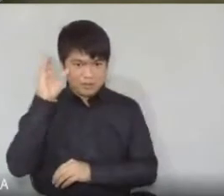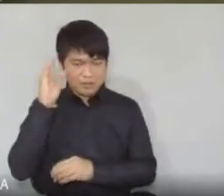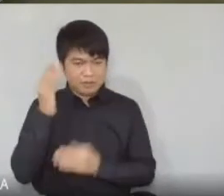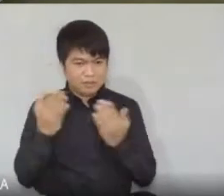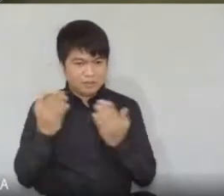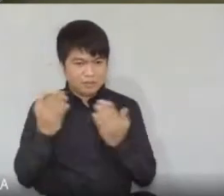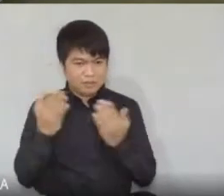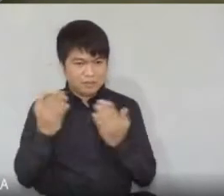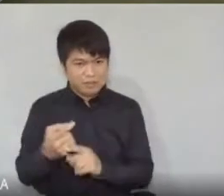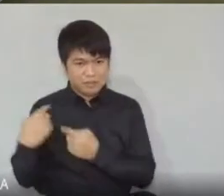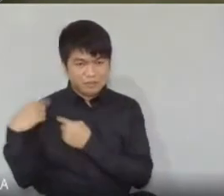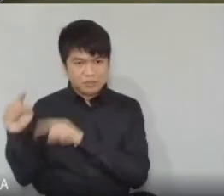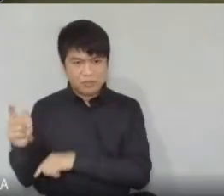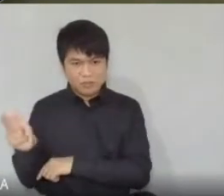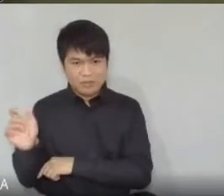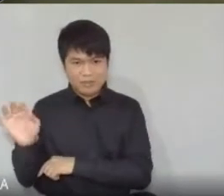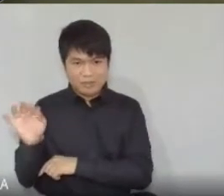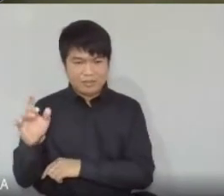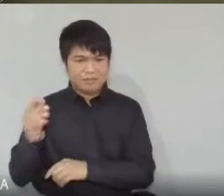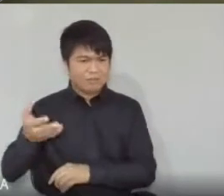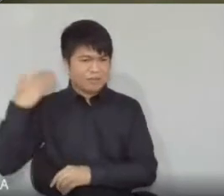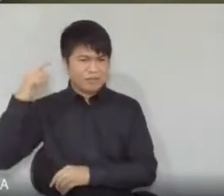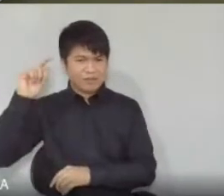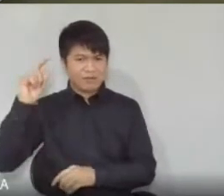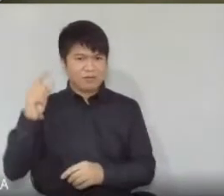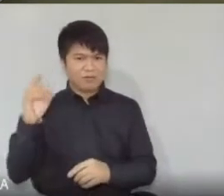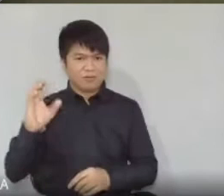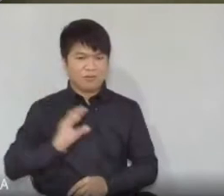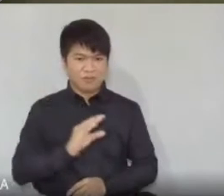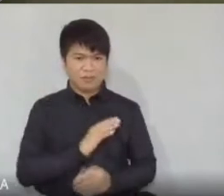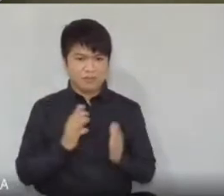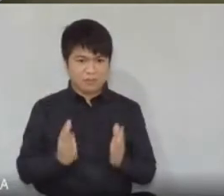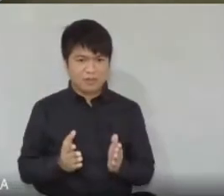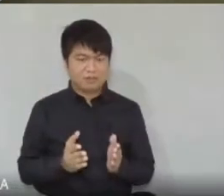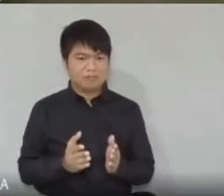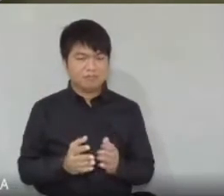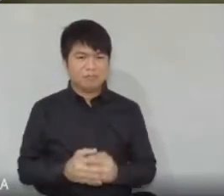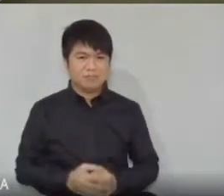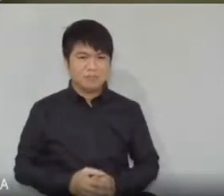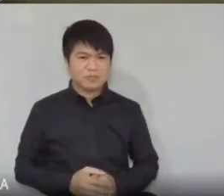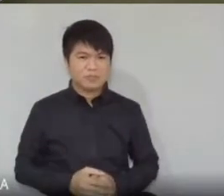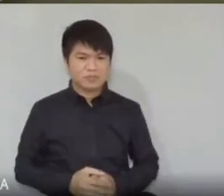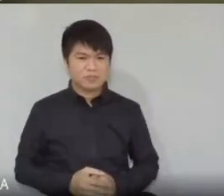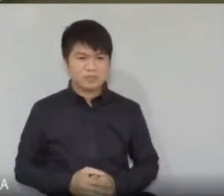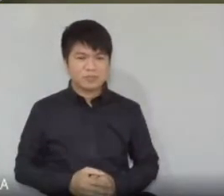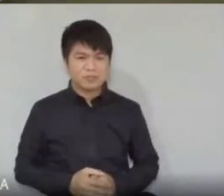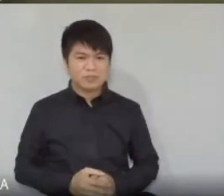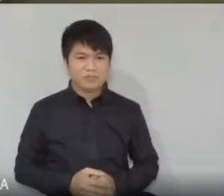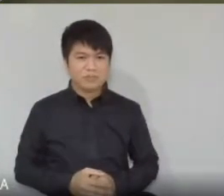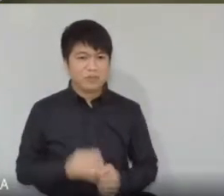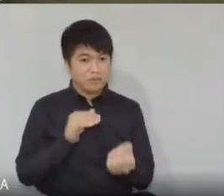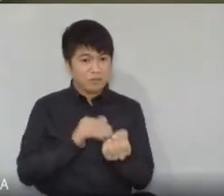who is currently the health officer. During the COVID-19 pandemic, Mayor Cayetano led the implementation of its